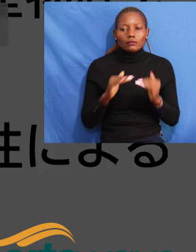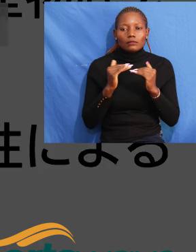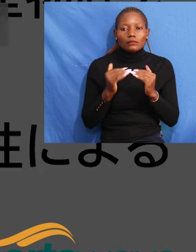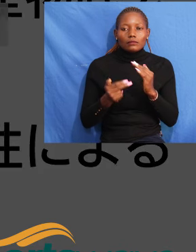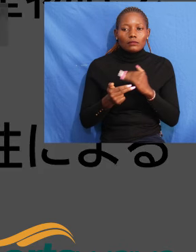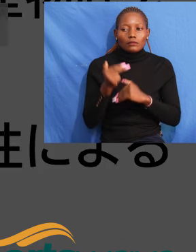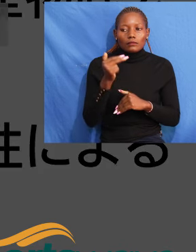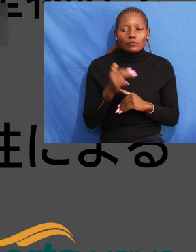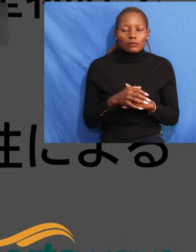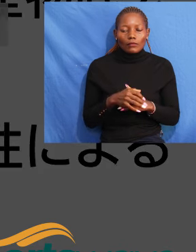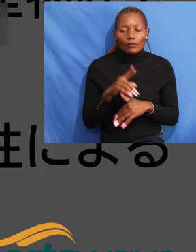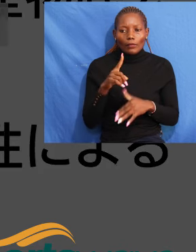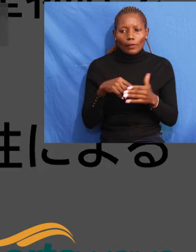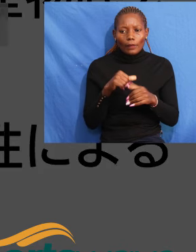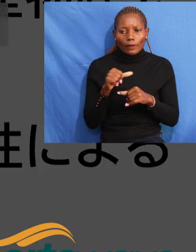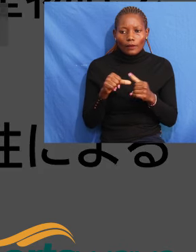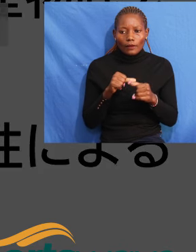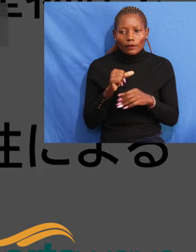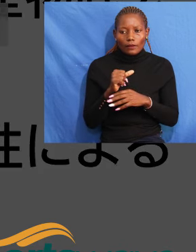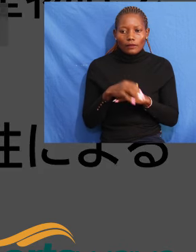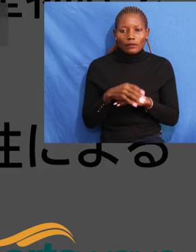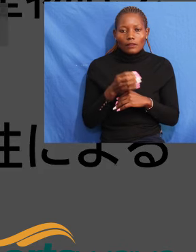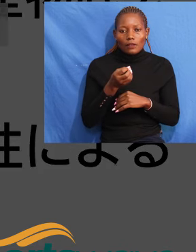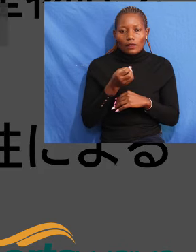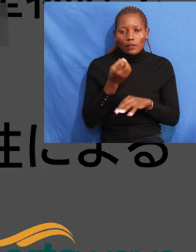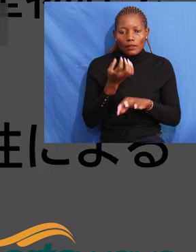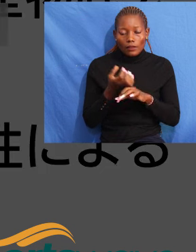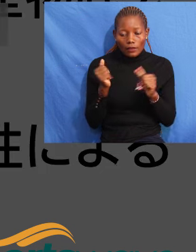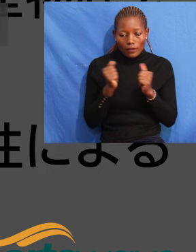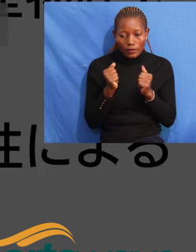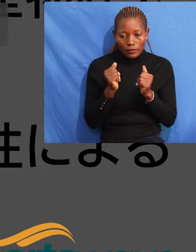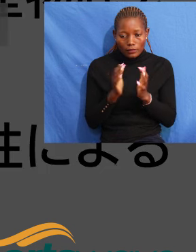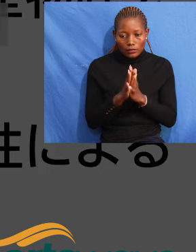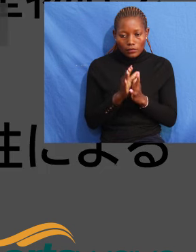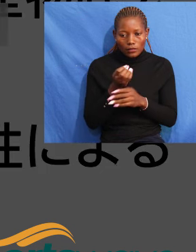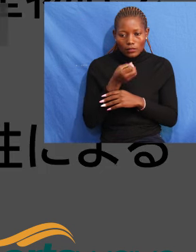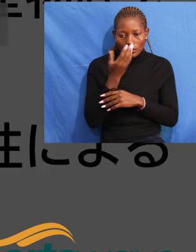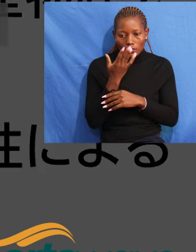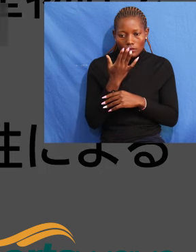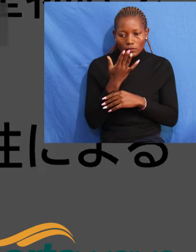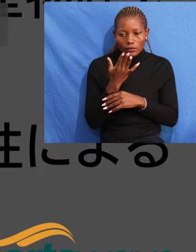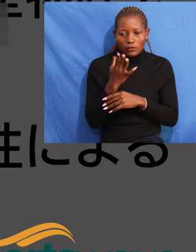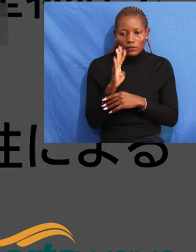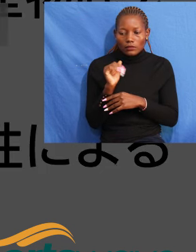So how about the ice and hot bath, the combination of ice and hot bath,